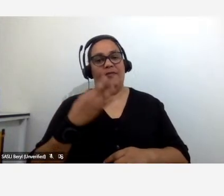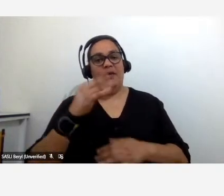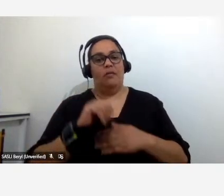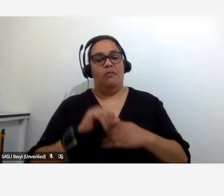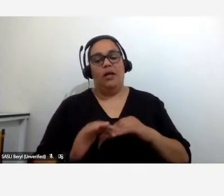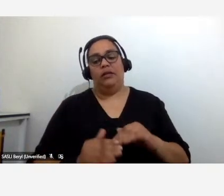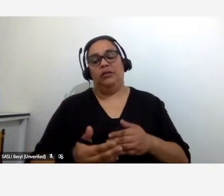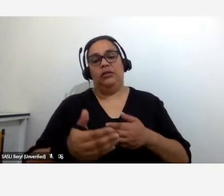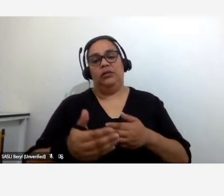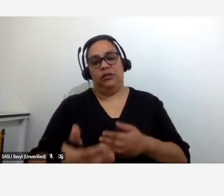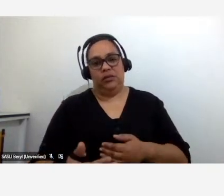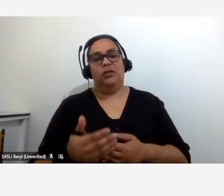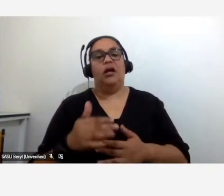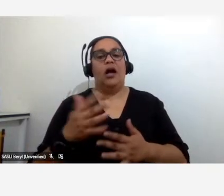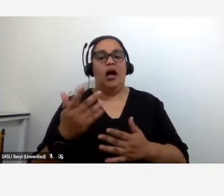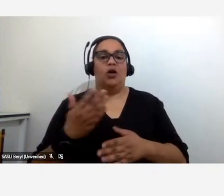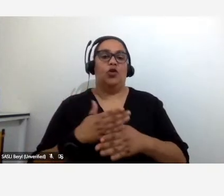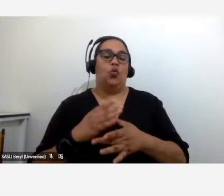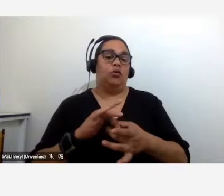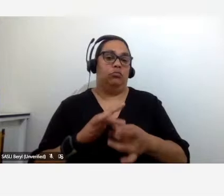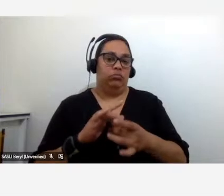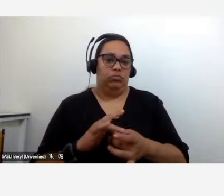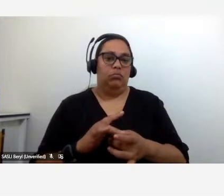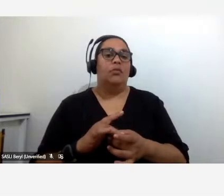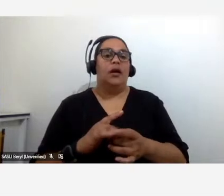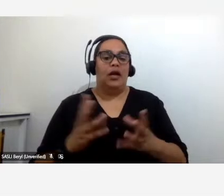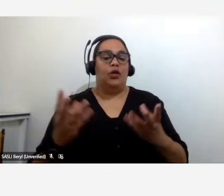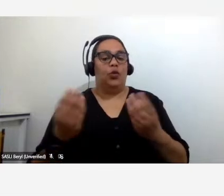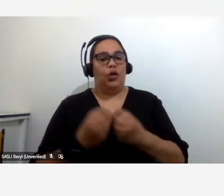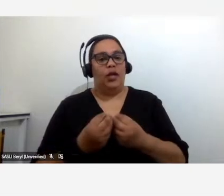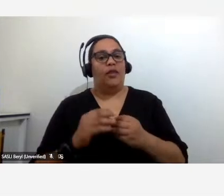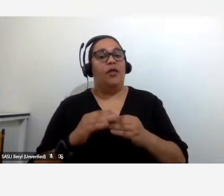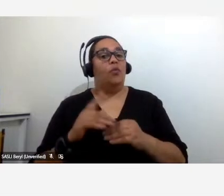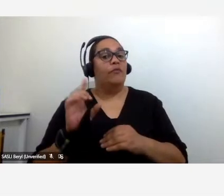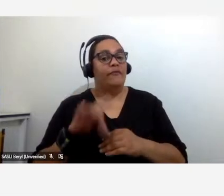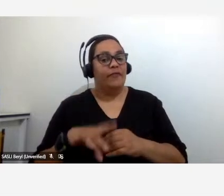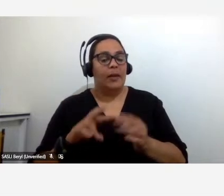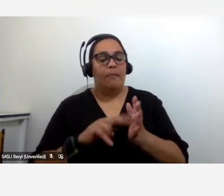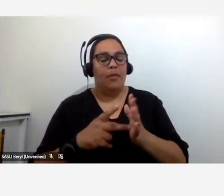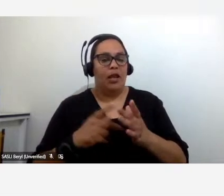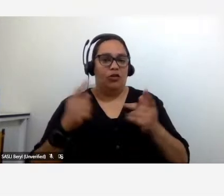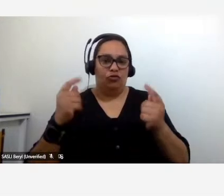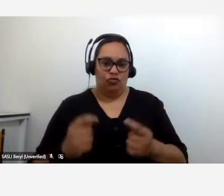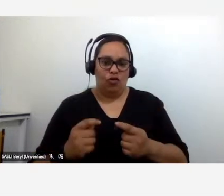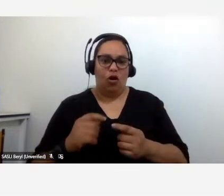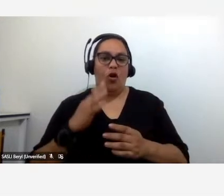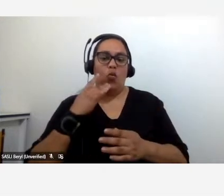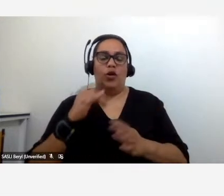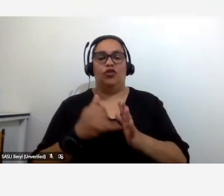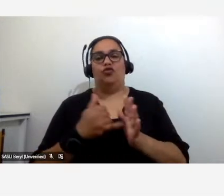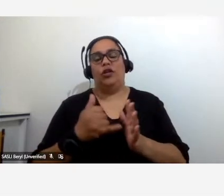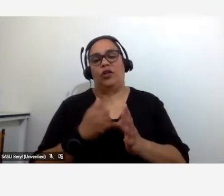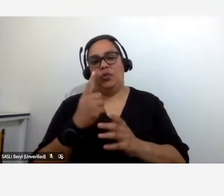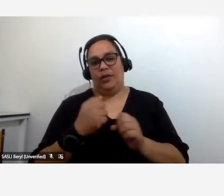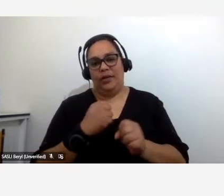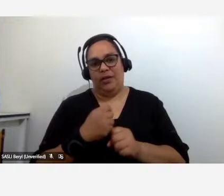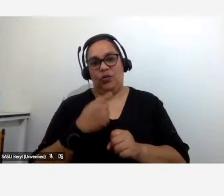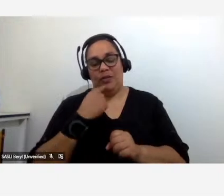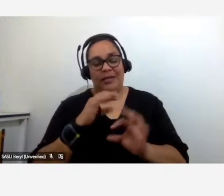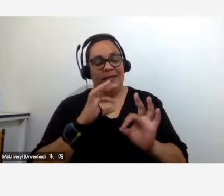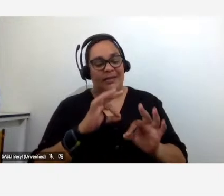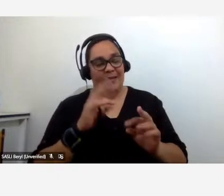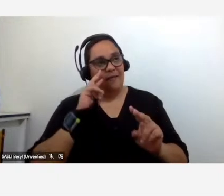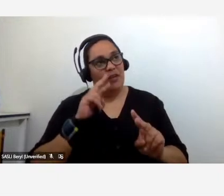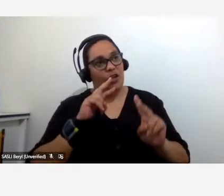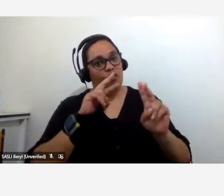months to collaborate and come together with a firm plan in January to say, this is the